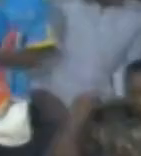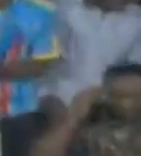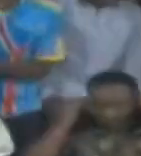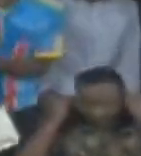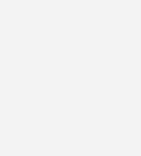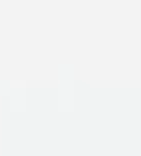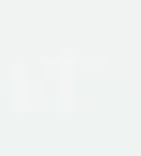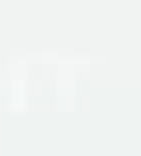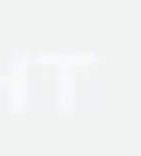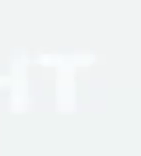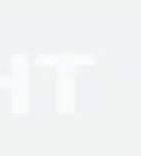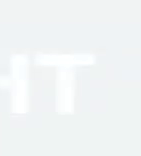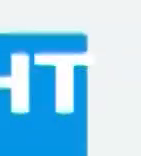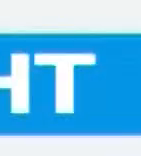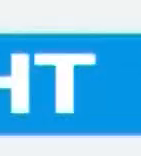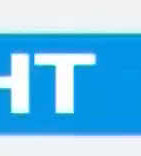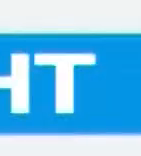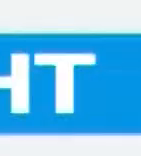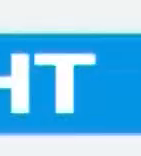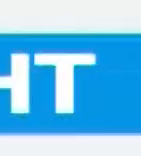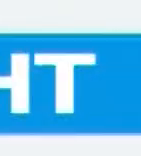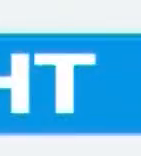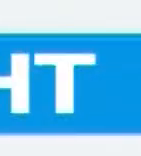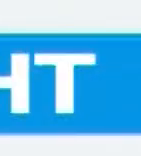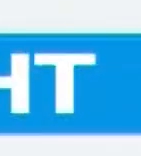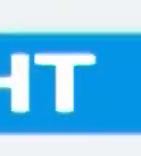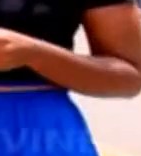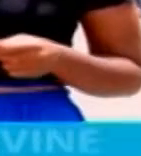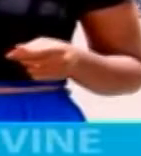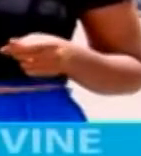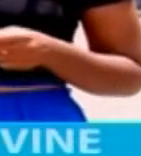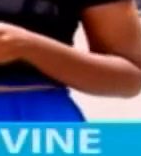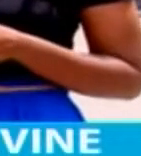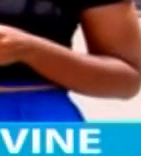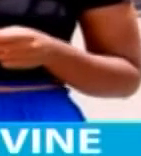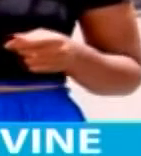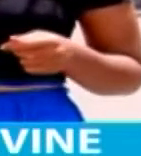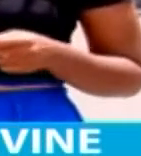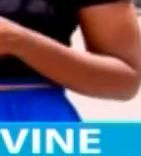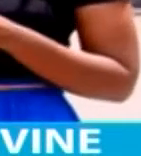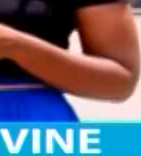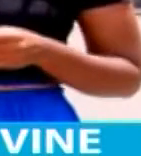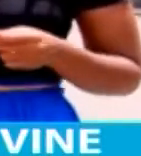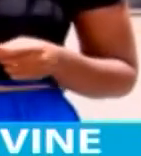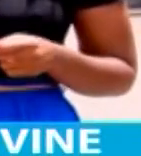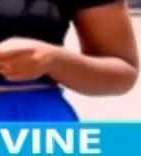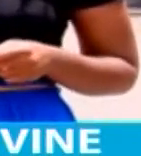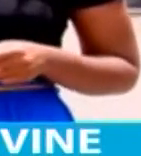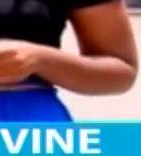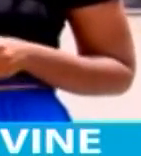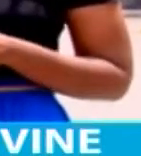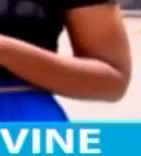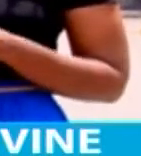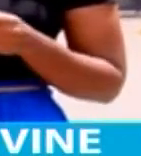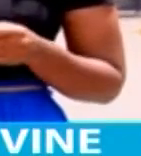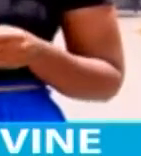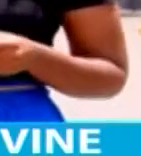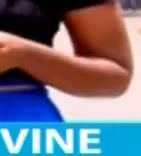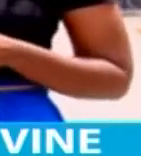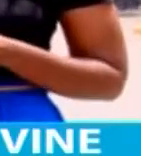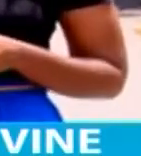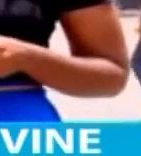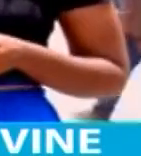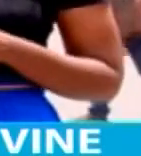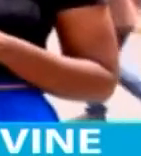our own. Tonight on KBC Channel 1. Tonight on Grapevine, we crisscross different continents. We host